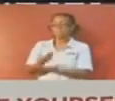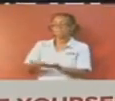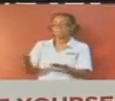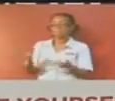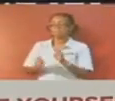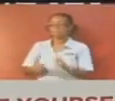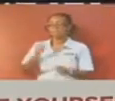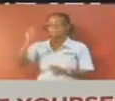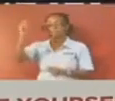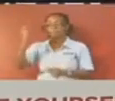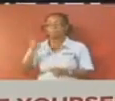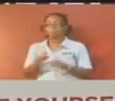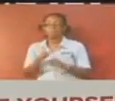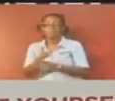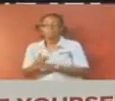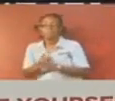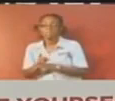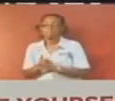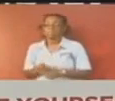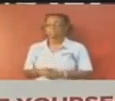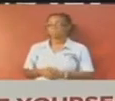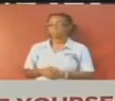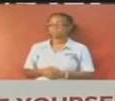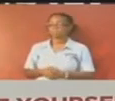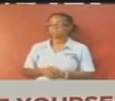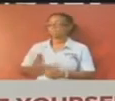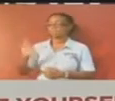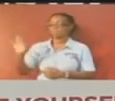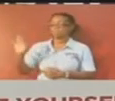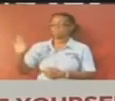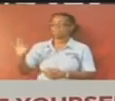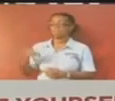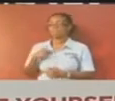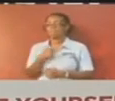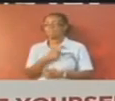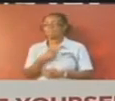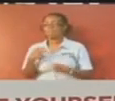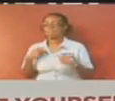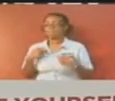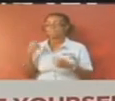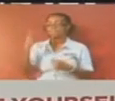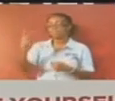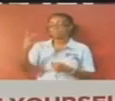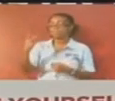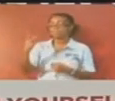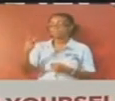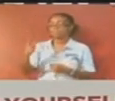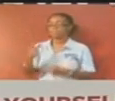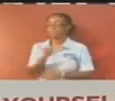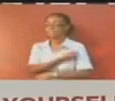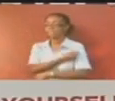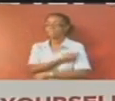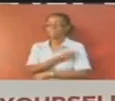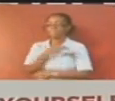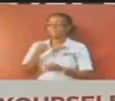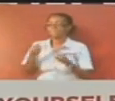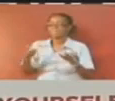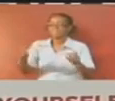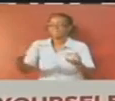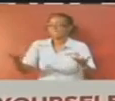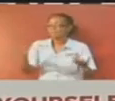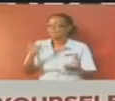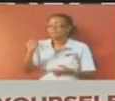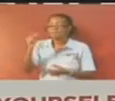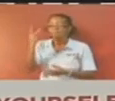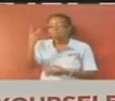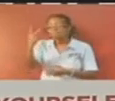We are going to have two vaccines. Is that a multiplicity of vaccines? Two WHO